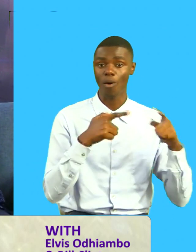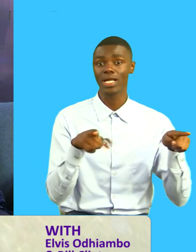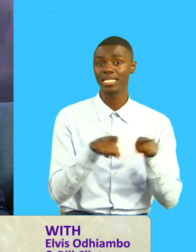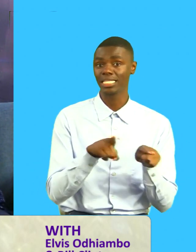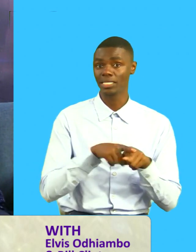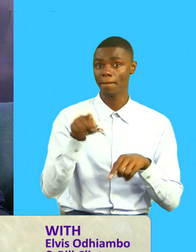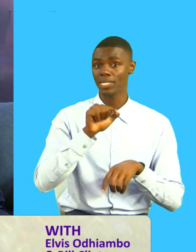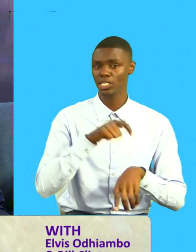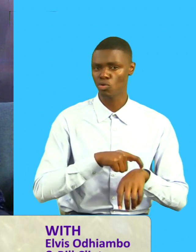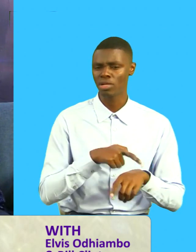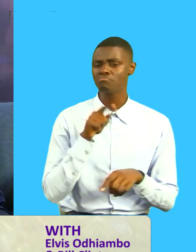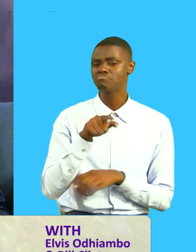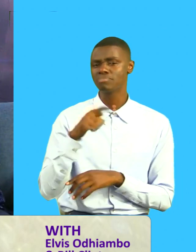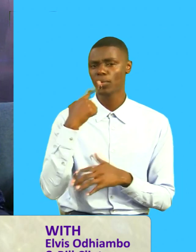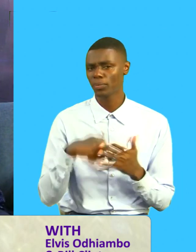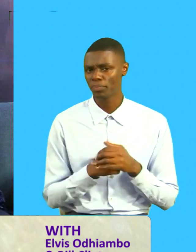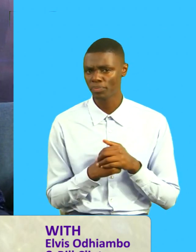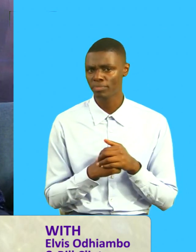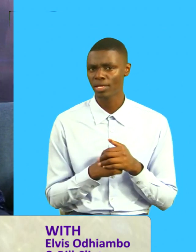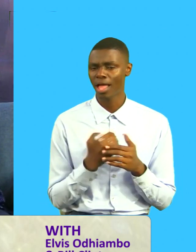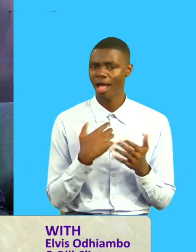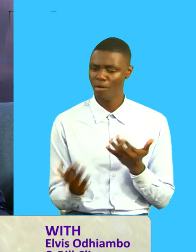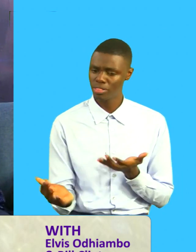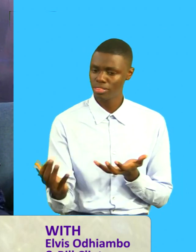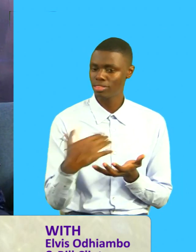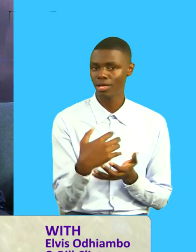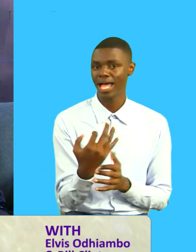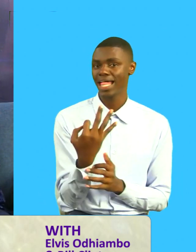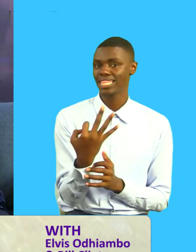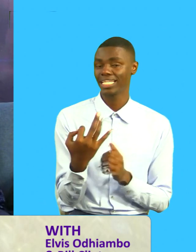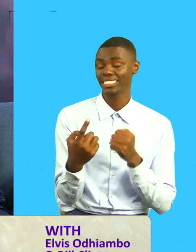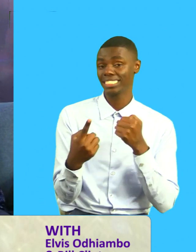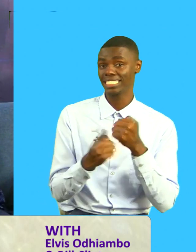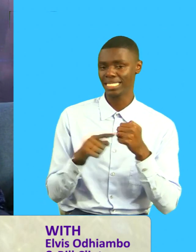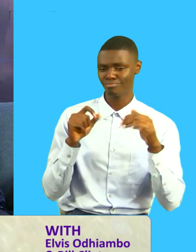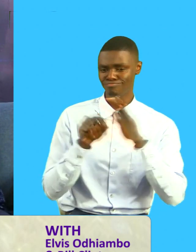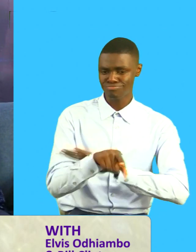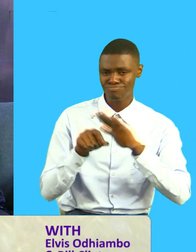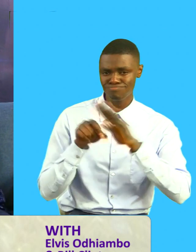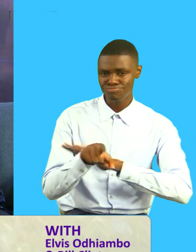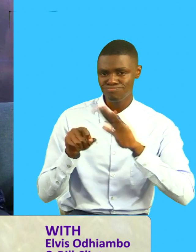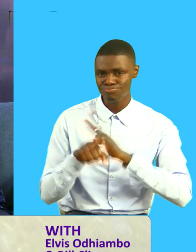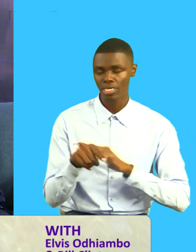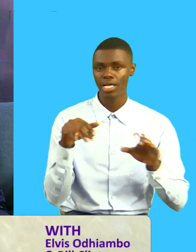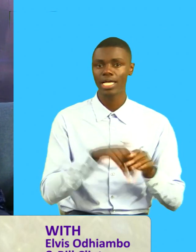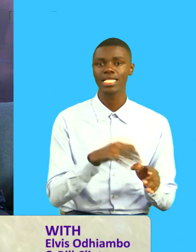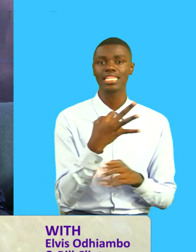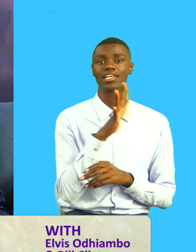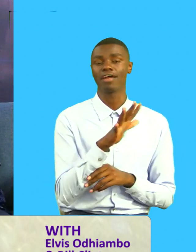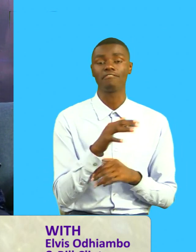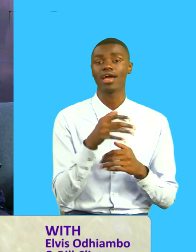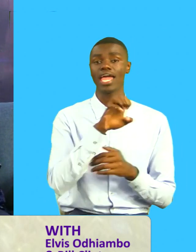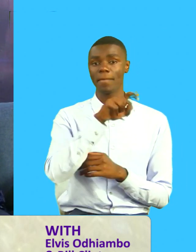again, it was quite notable because he has garnered 36 goals rather in 35 Premier League games